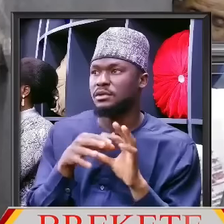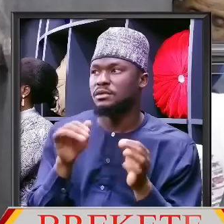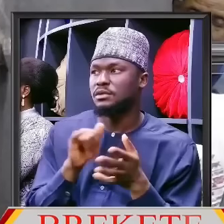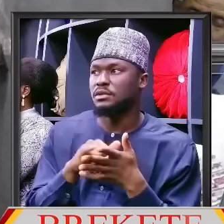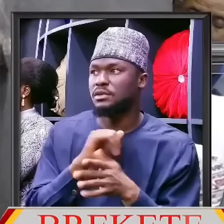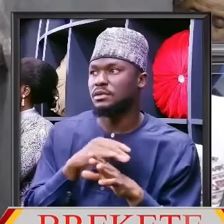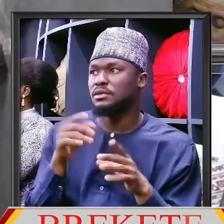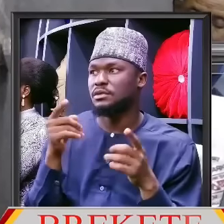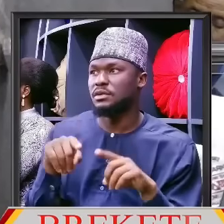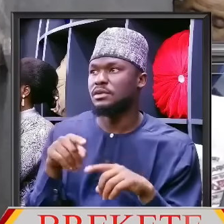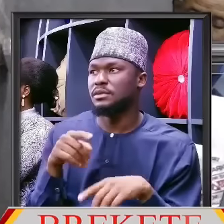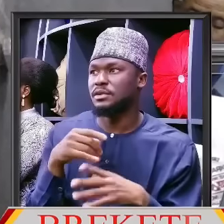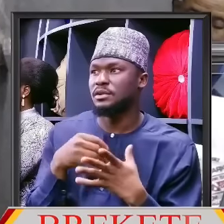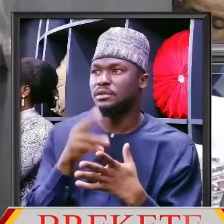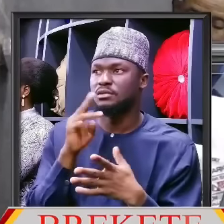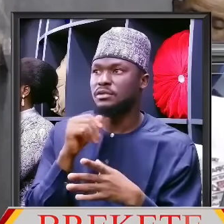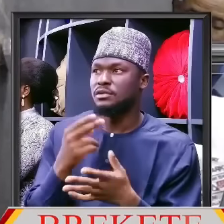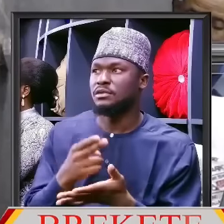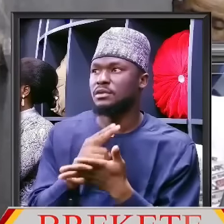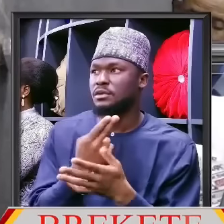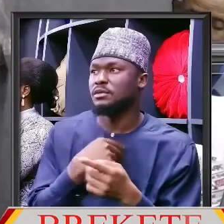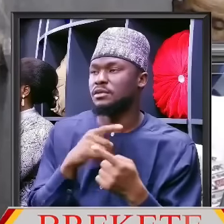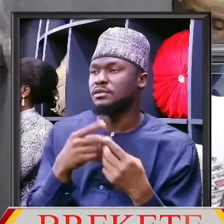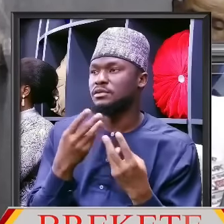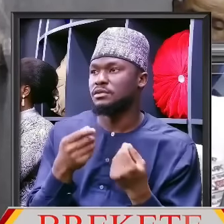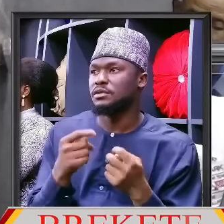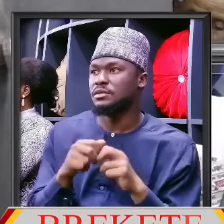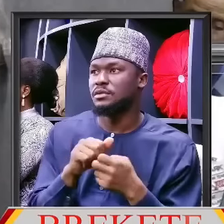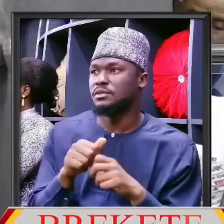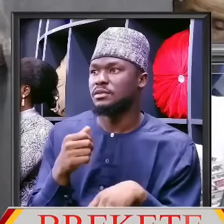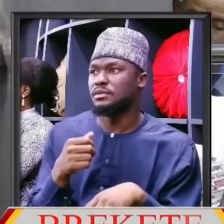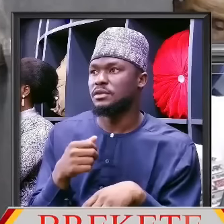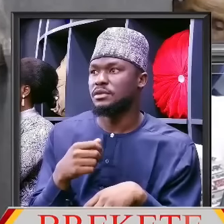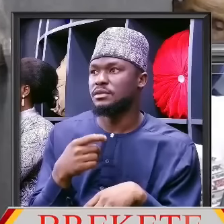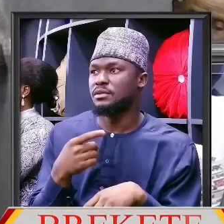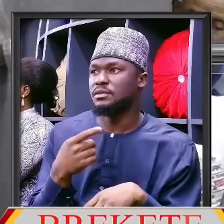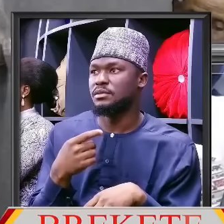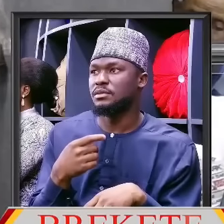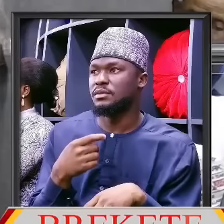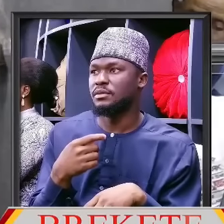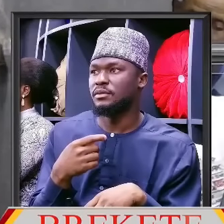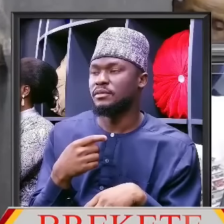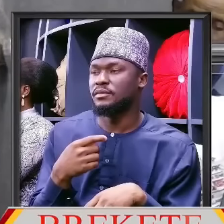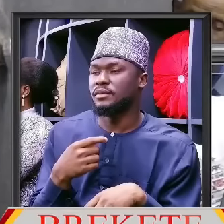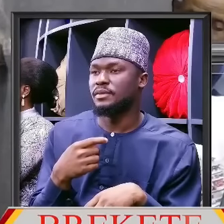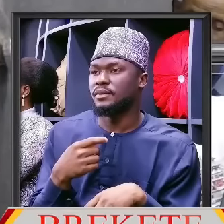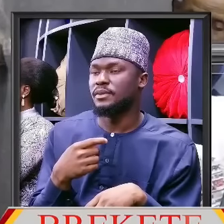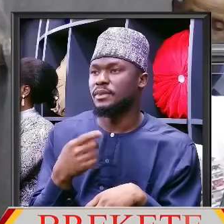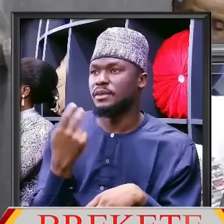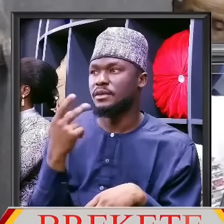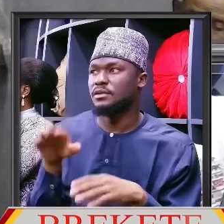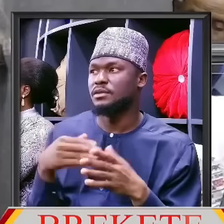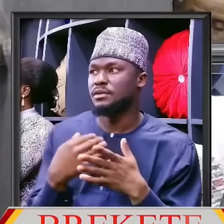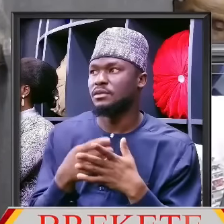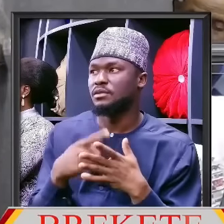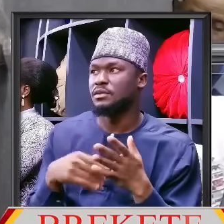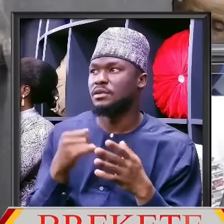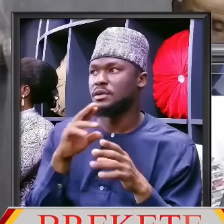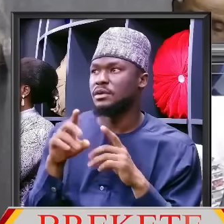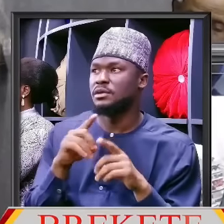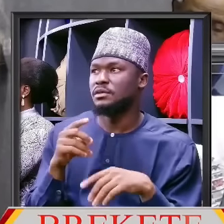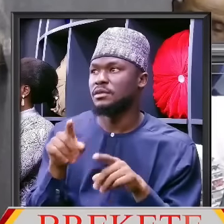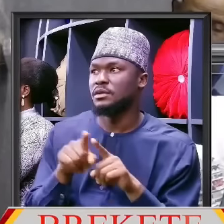not happen. It not will help us to solve this problem. We are committed as individuals. So we go see all the lie where they talk. I say I